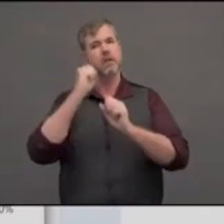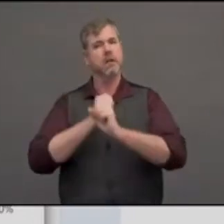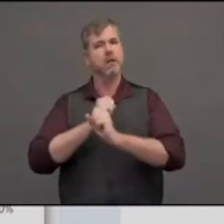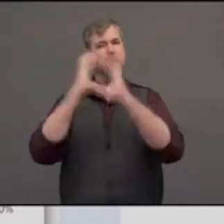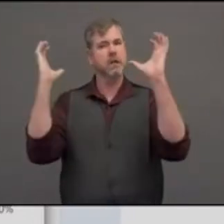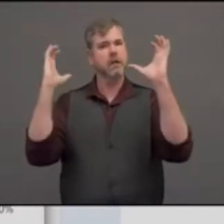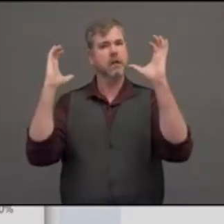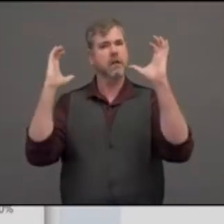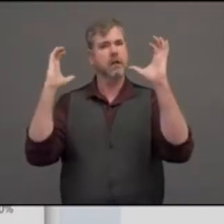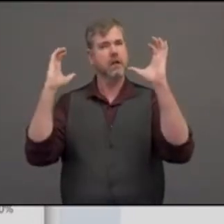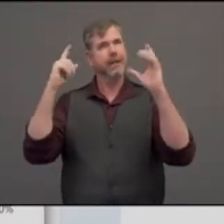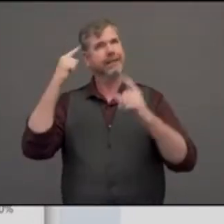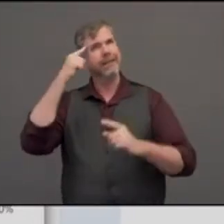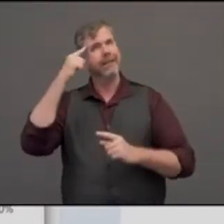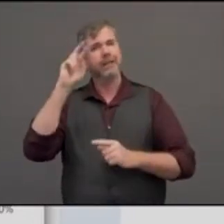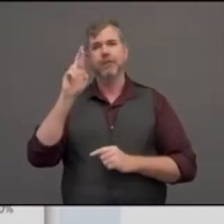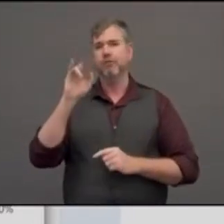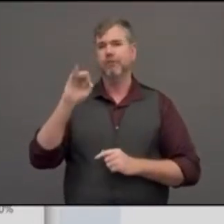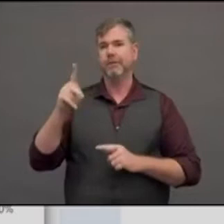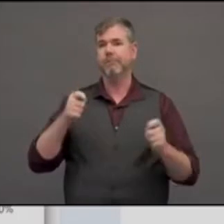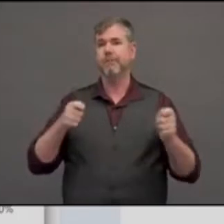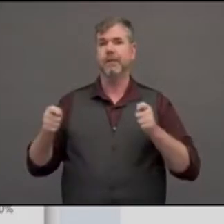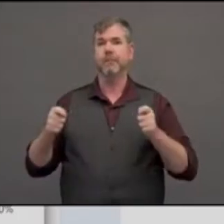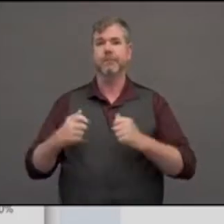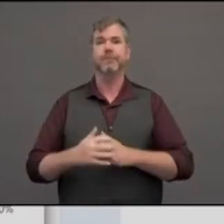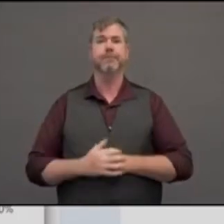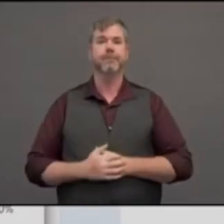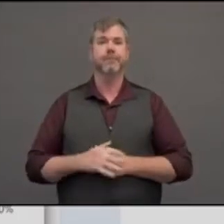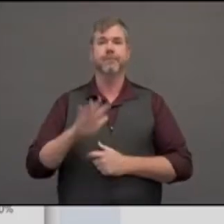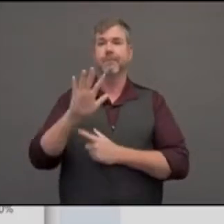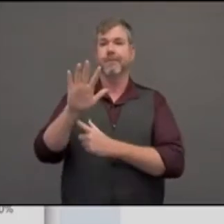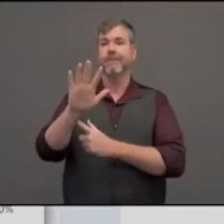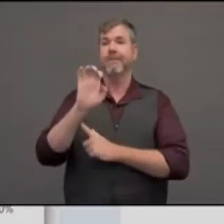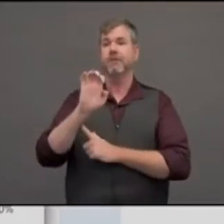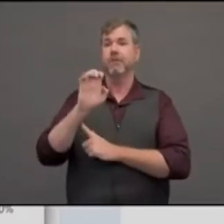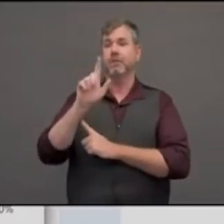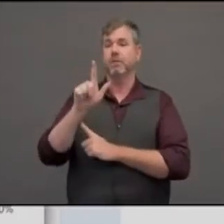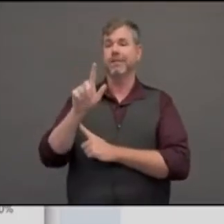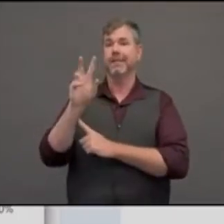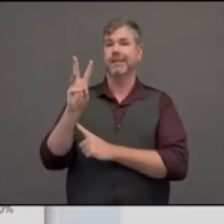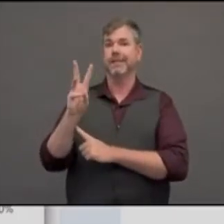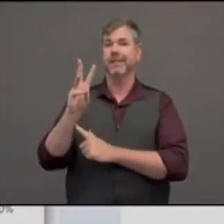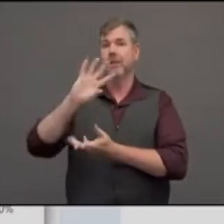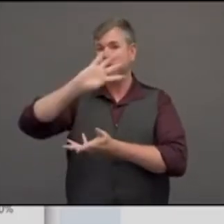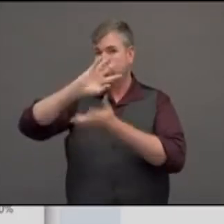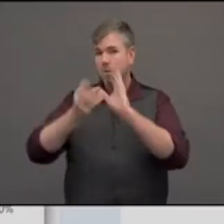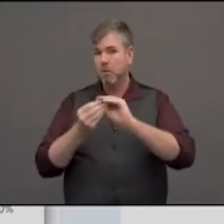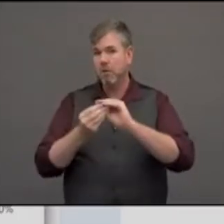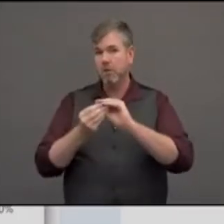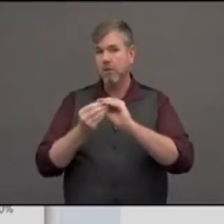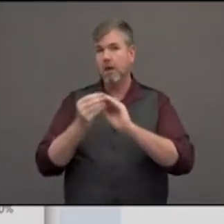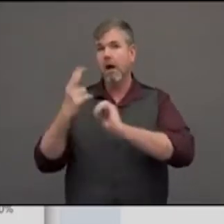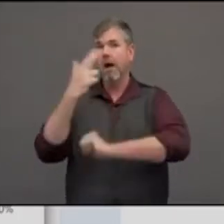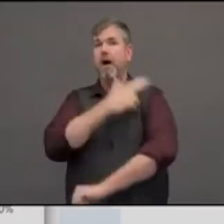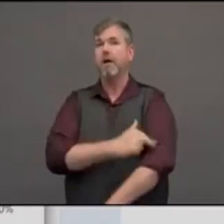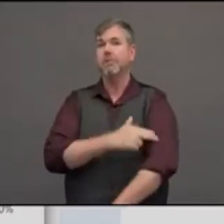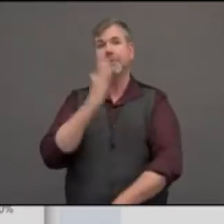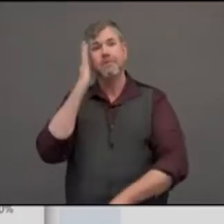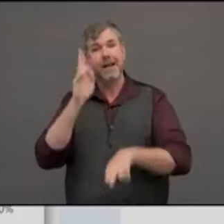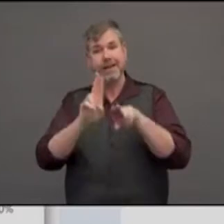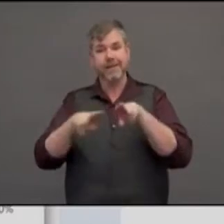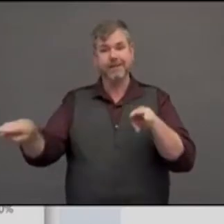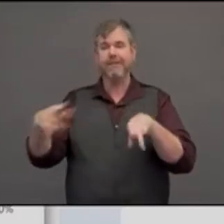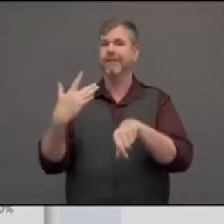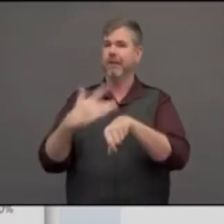have 526 beds total available in the county, hospital beds. Of those,